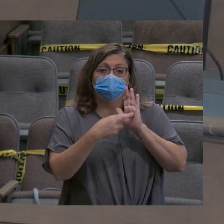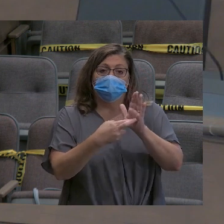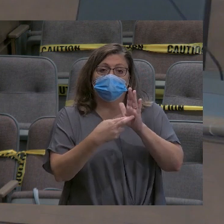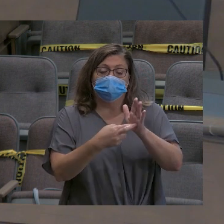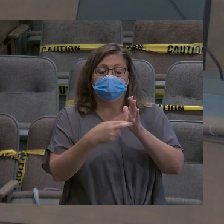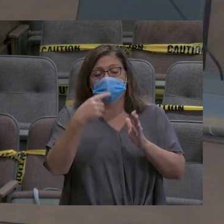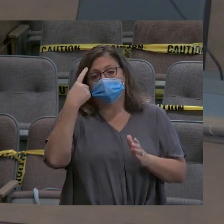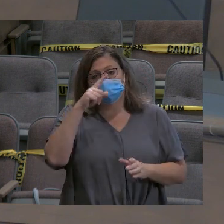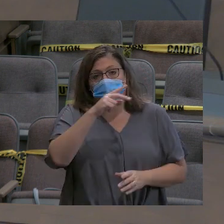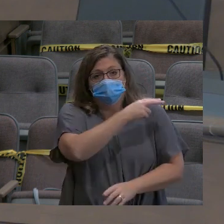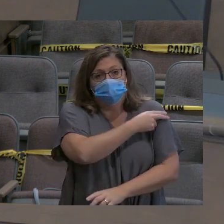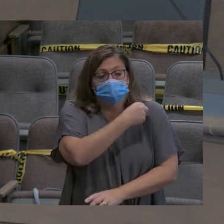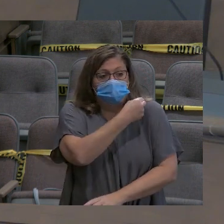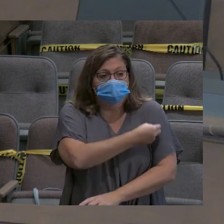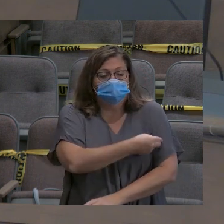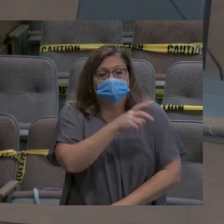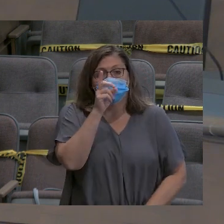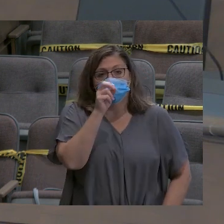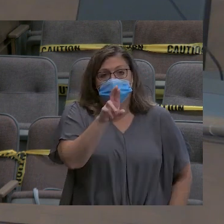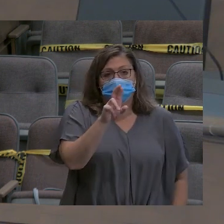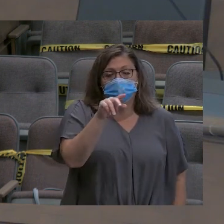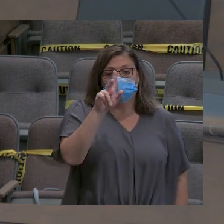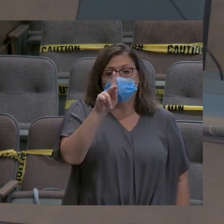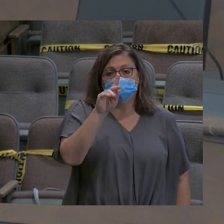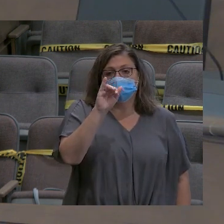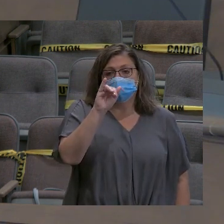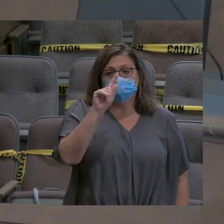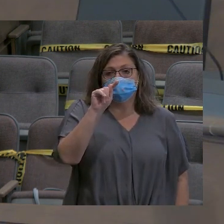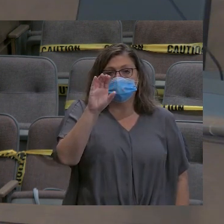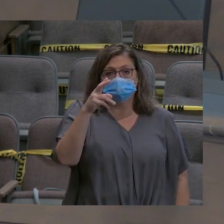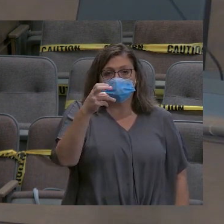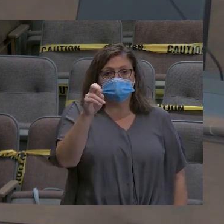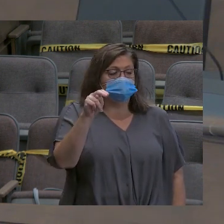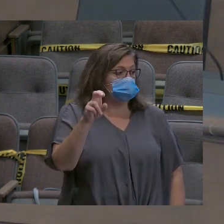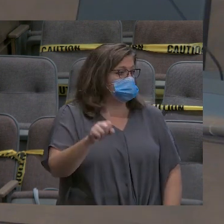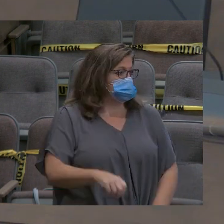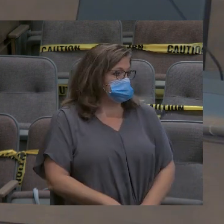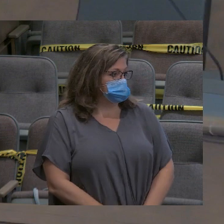Officer, Phoebe Putney, Dr. Stephen Kitchen.